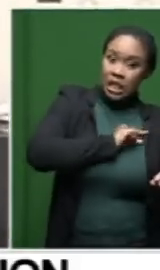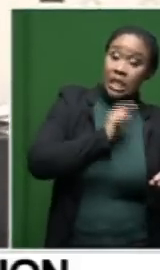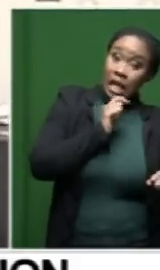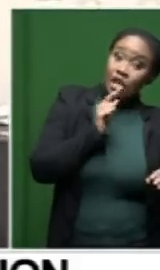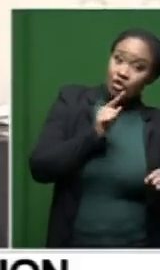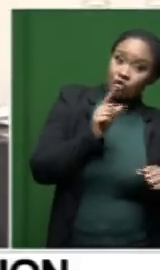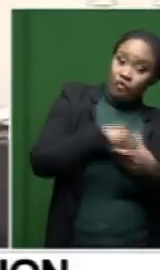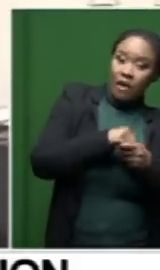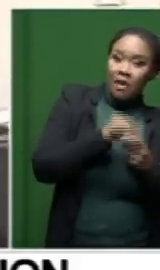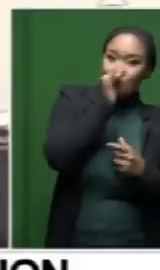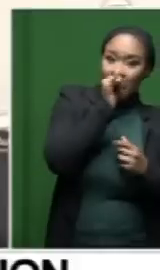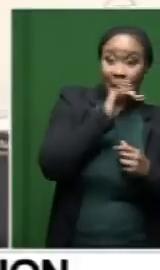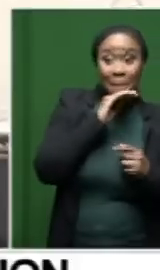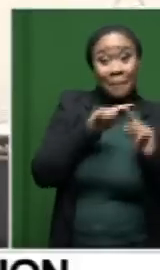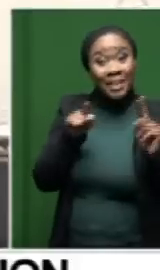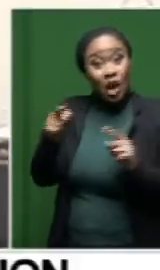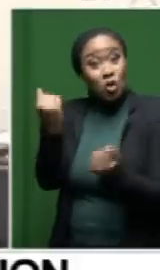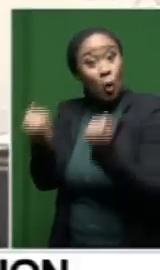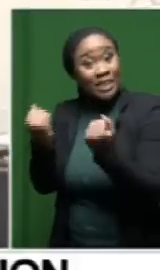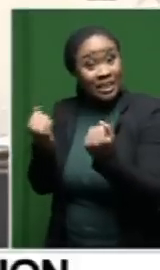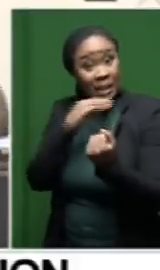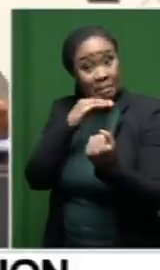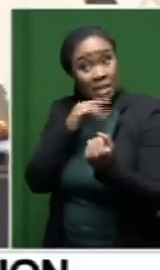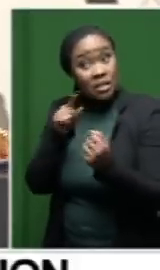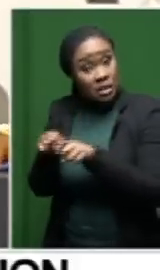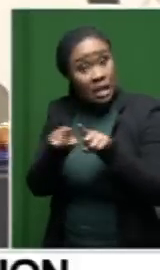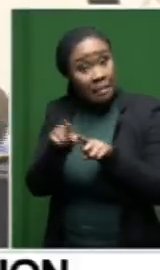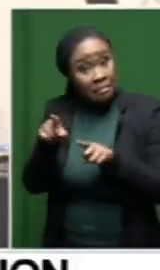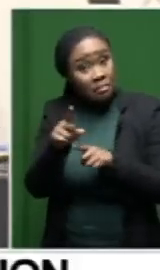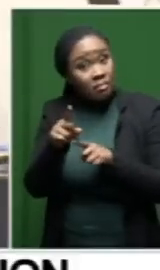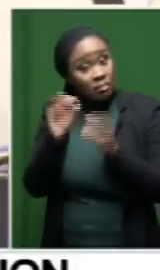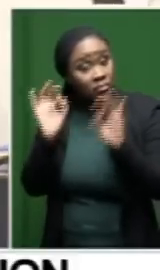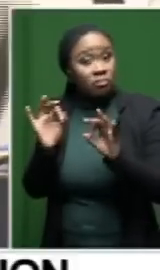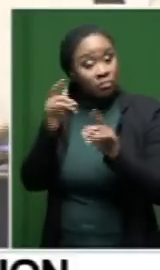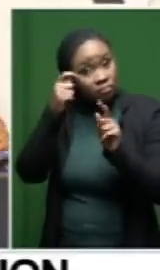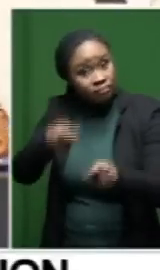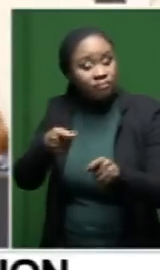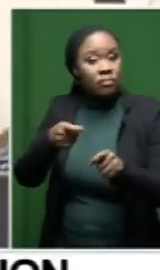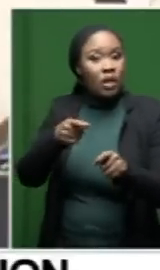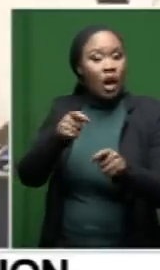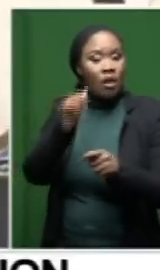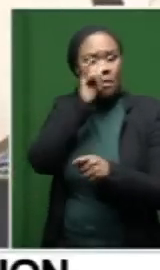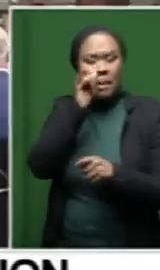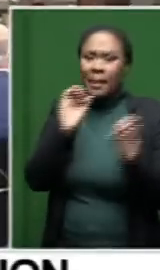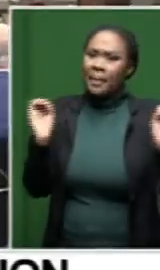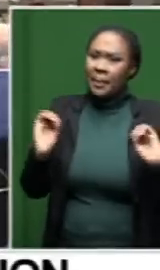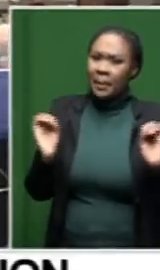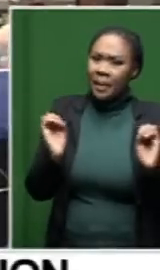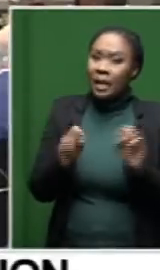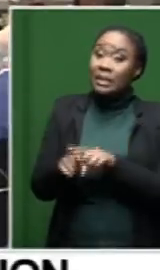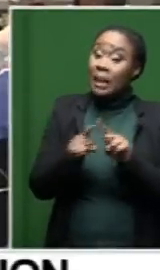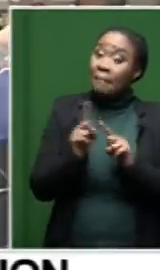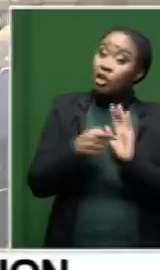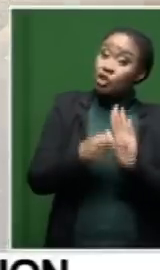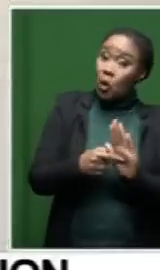make them admissible in a criminal court. And thereafter, you make an assessment or a judgment as to whether or not you can sustain a